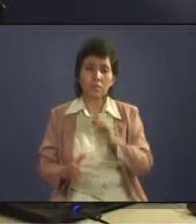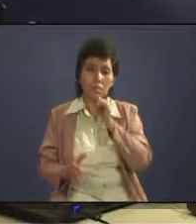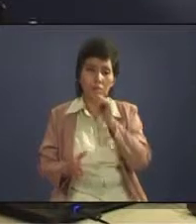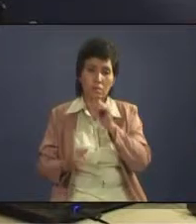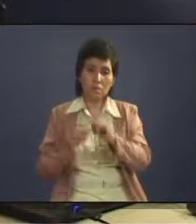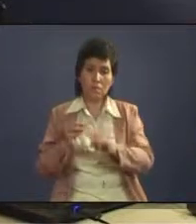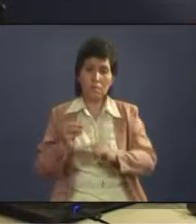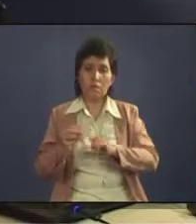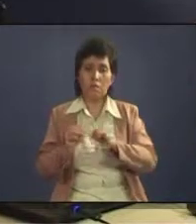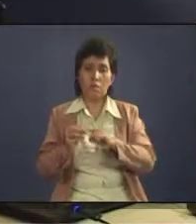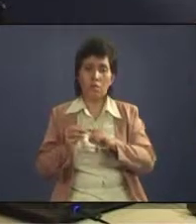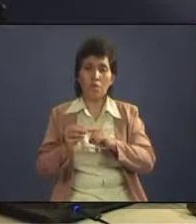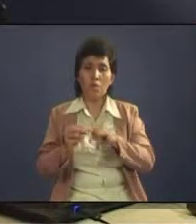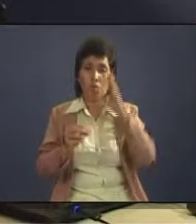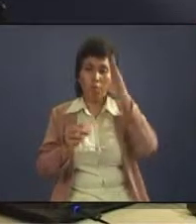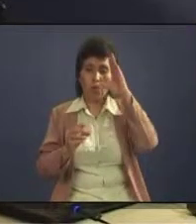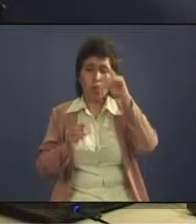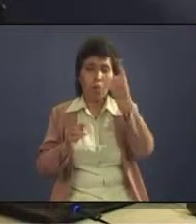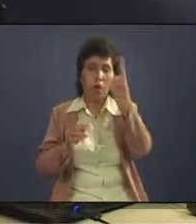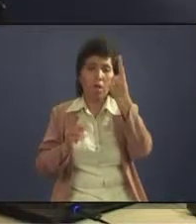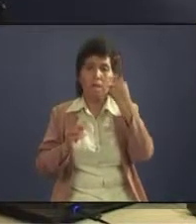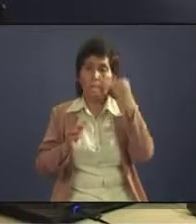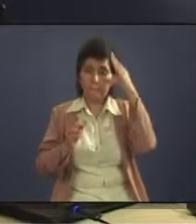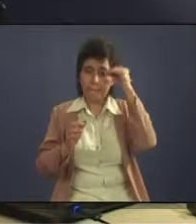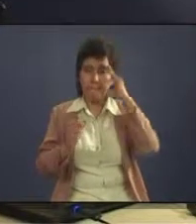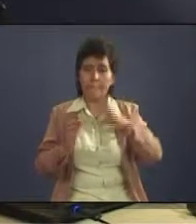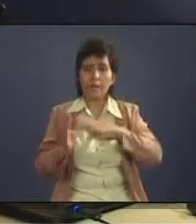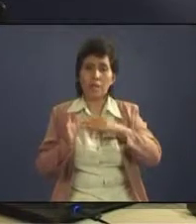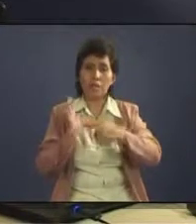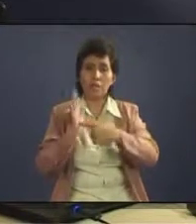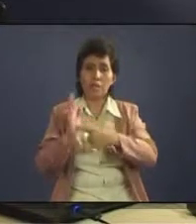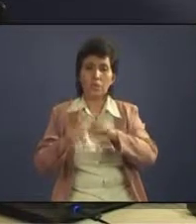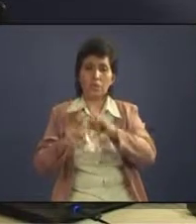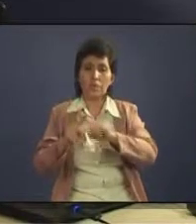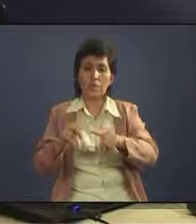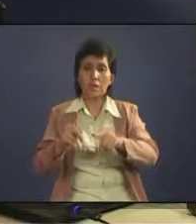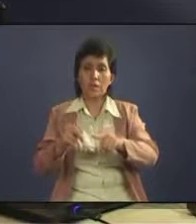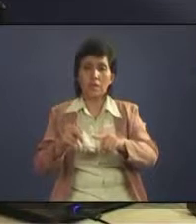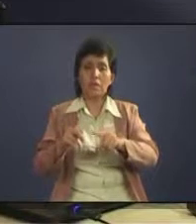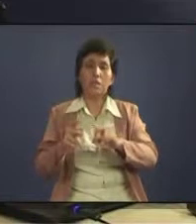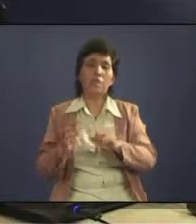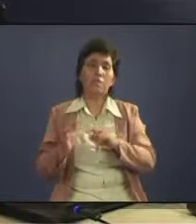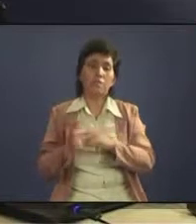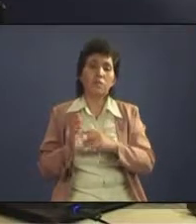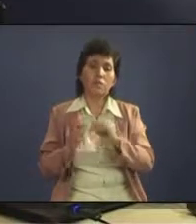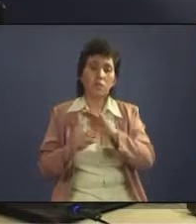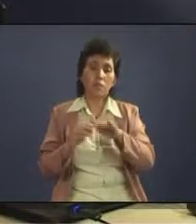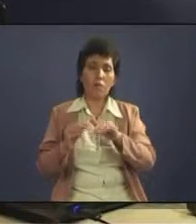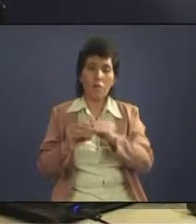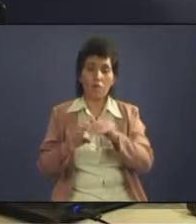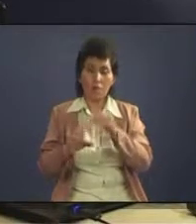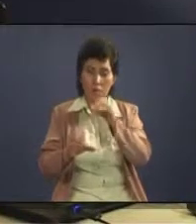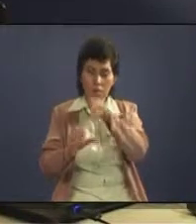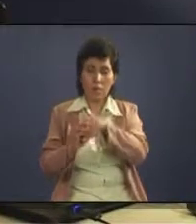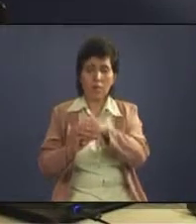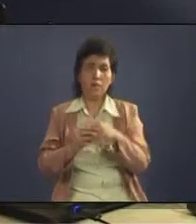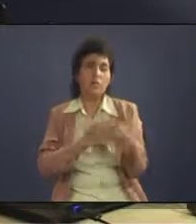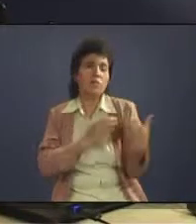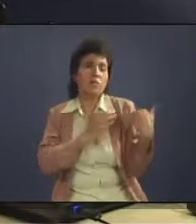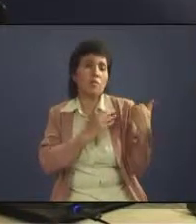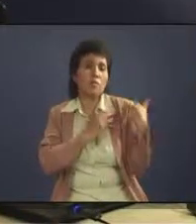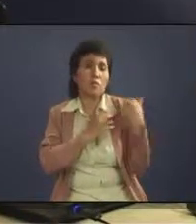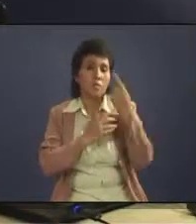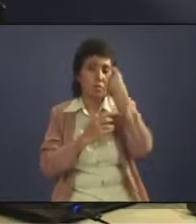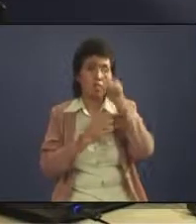It is about the whole group. Okay, to make a concert successful, to make the F1 team wins